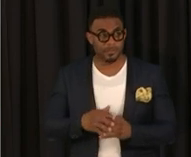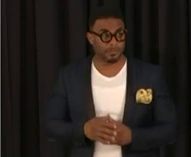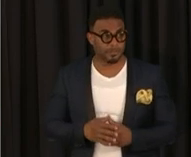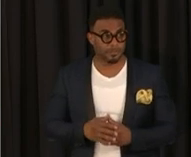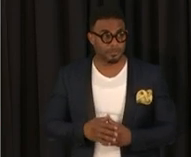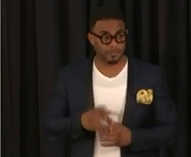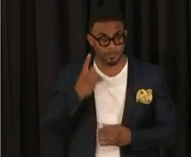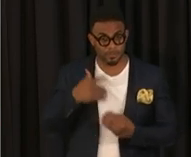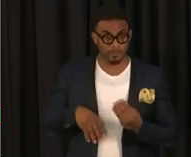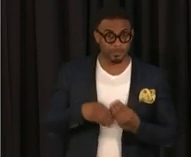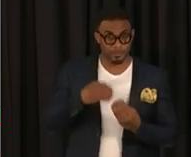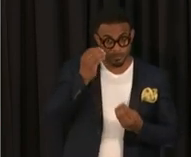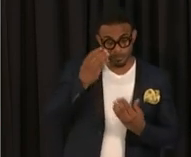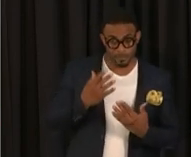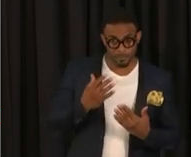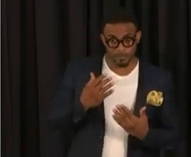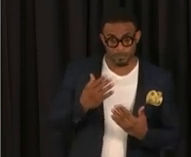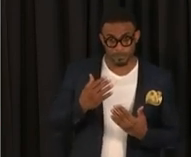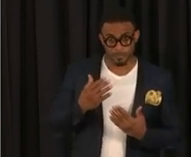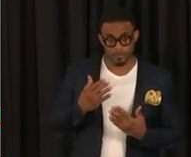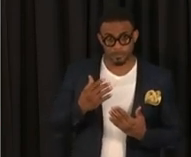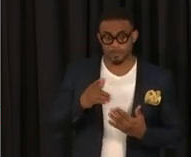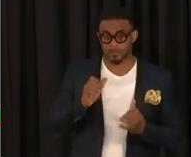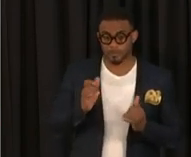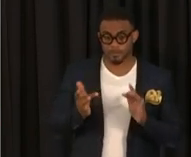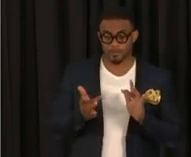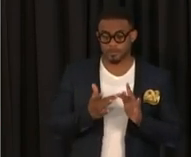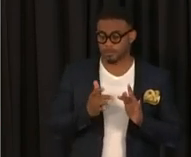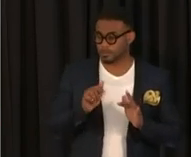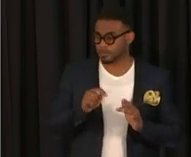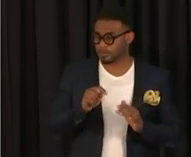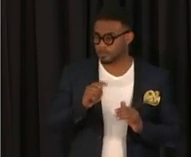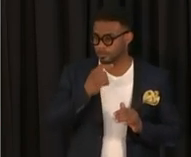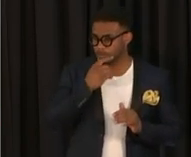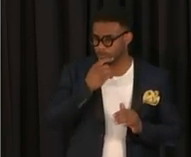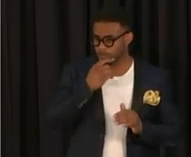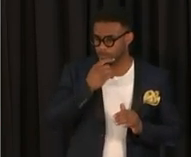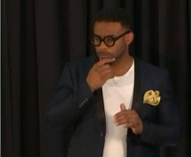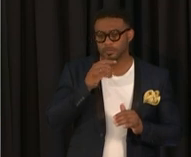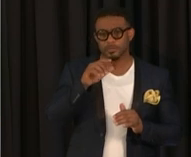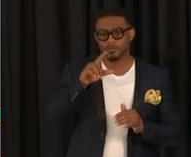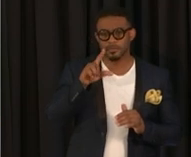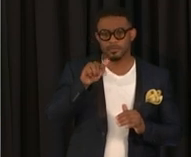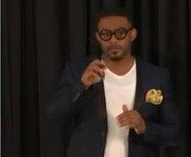Next slide. For additional information, you can reach us at